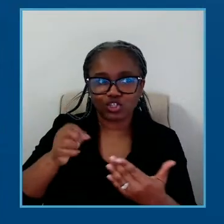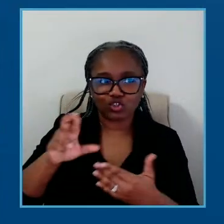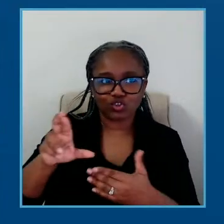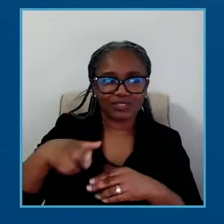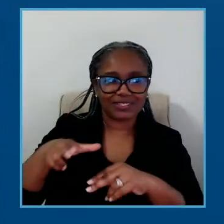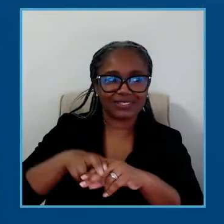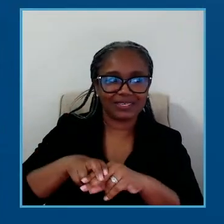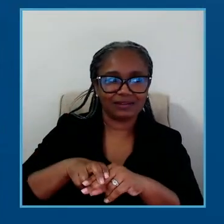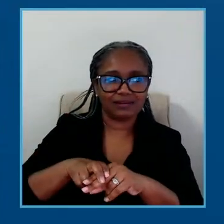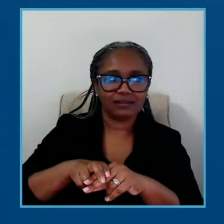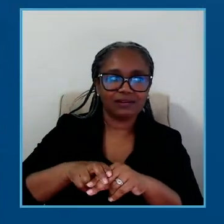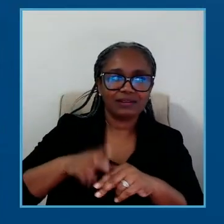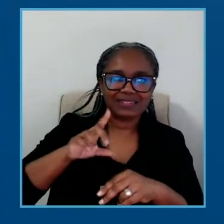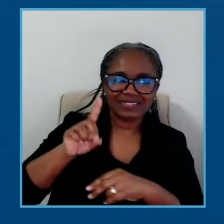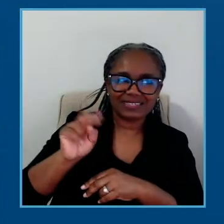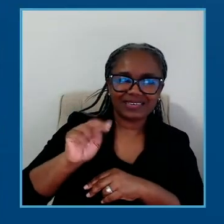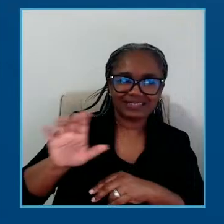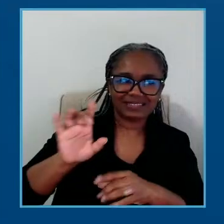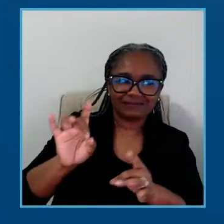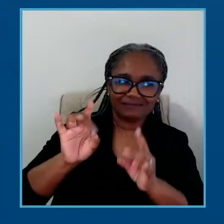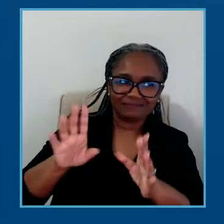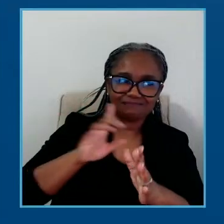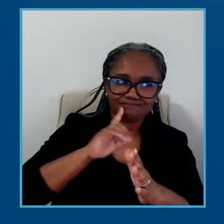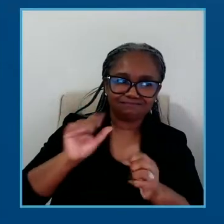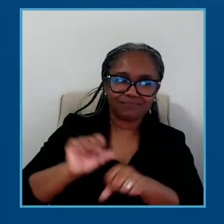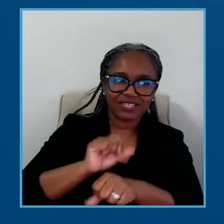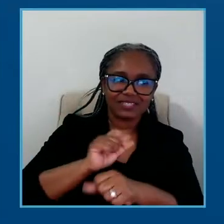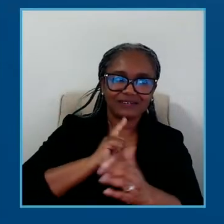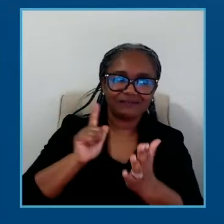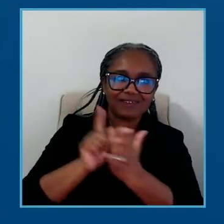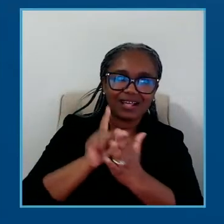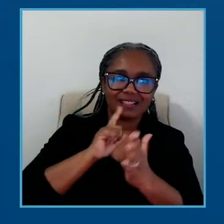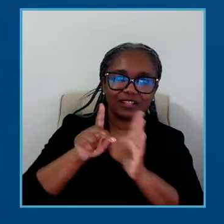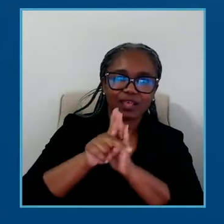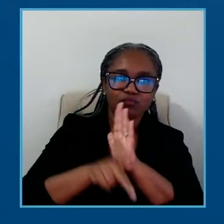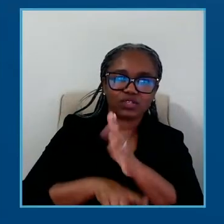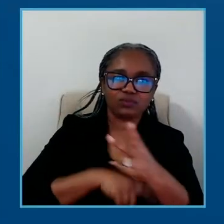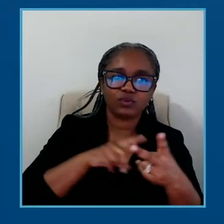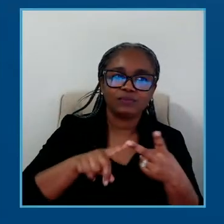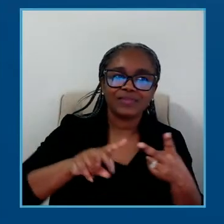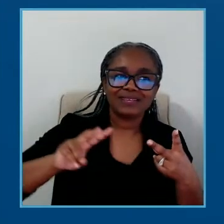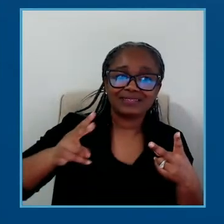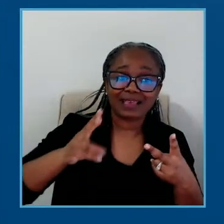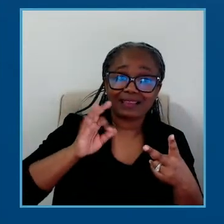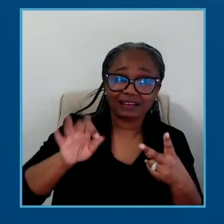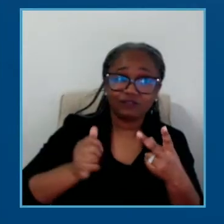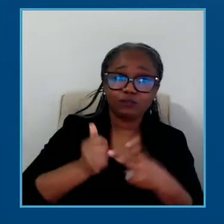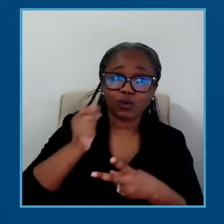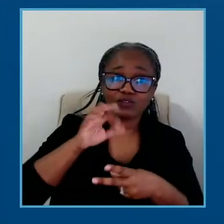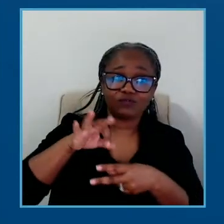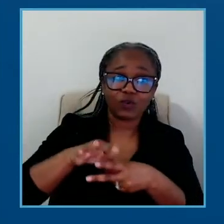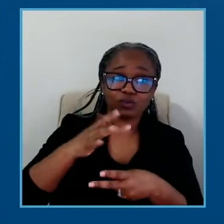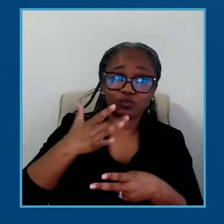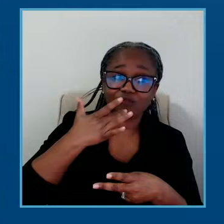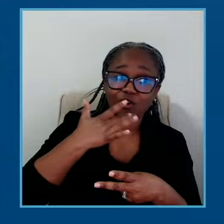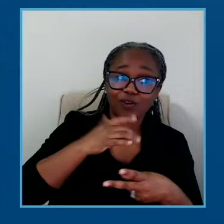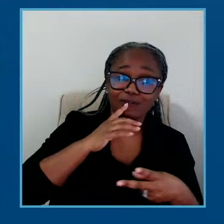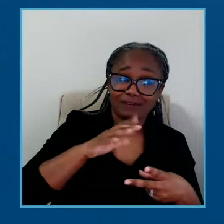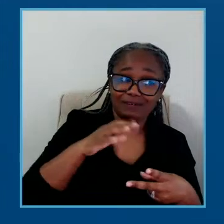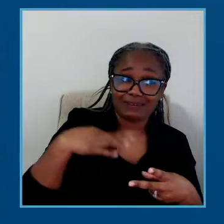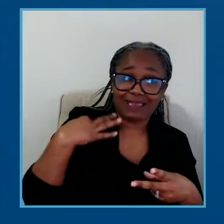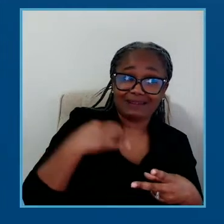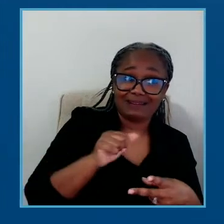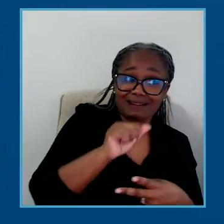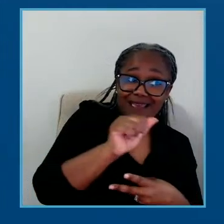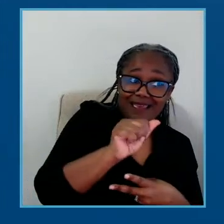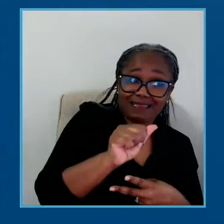could still be counted in his contest for the other seat. For this reason, voters who voted for candidate B